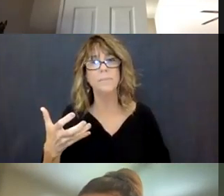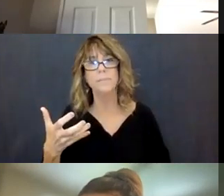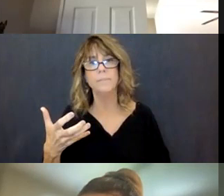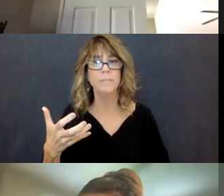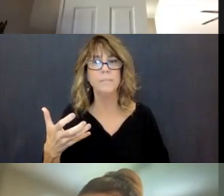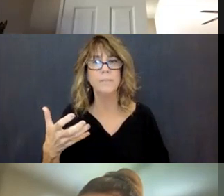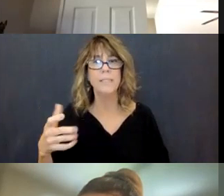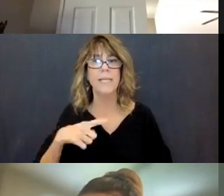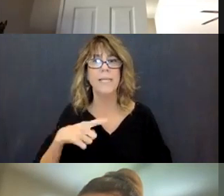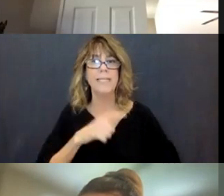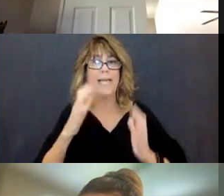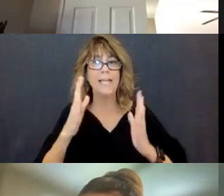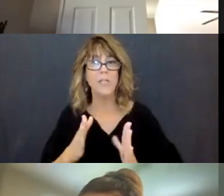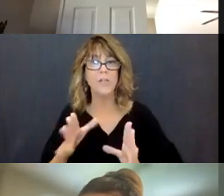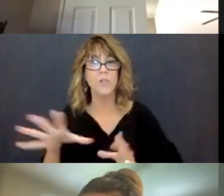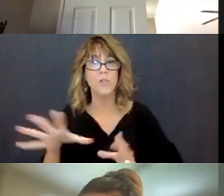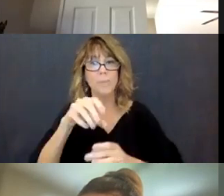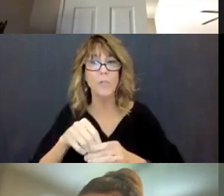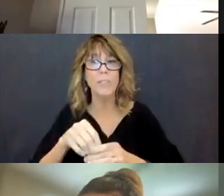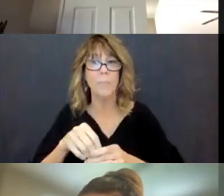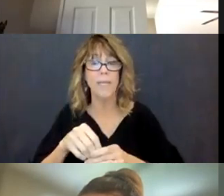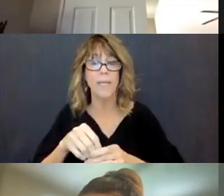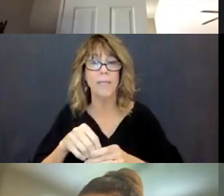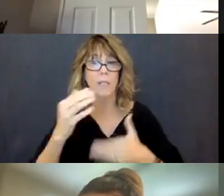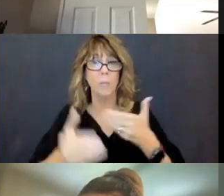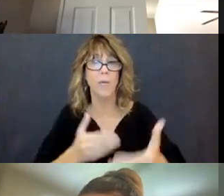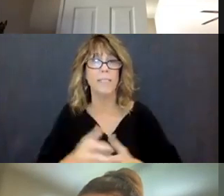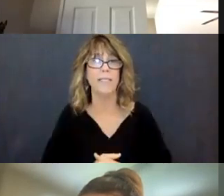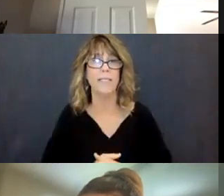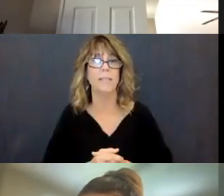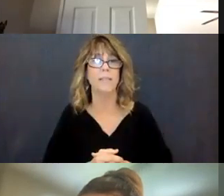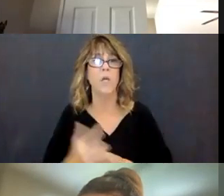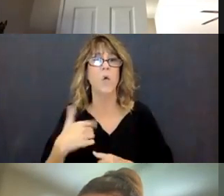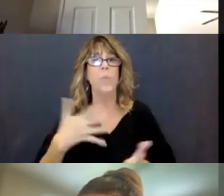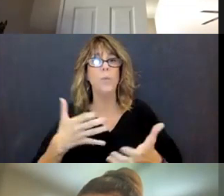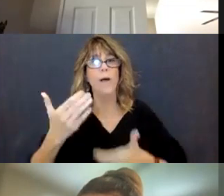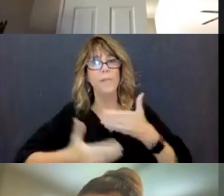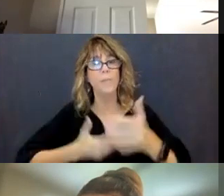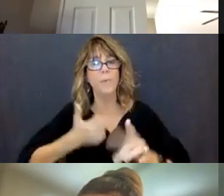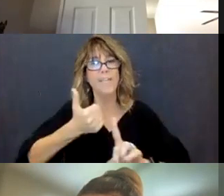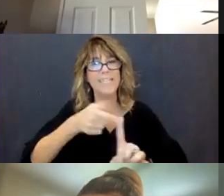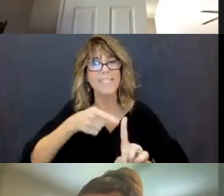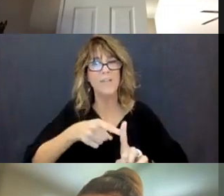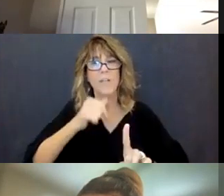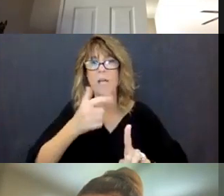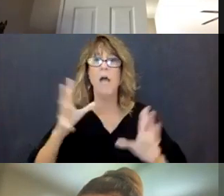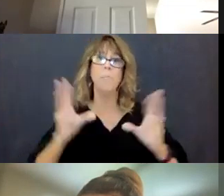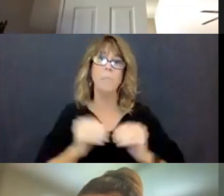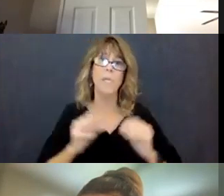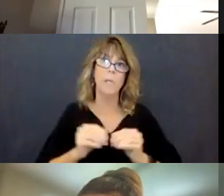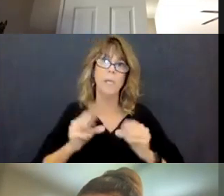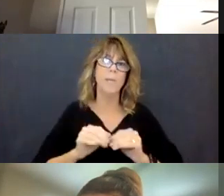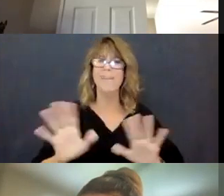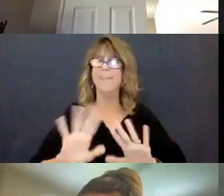legislators to participate in that process, because we want this process to not just be meetings, but to actually